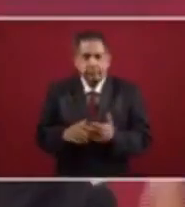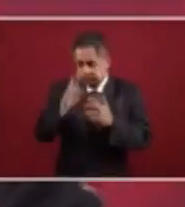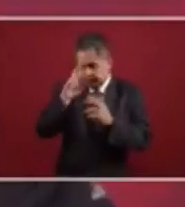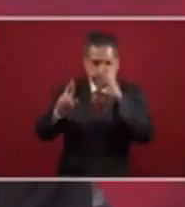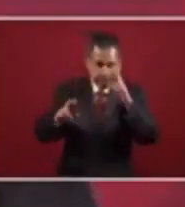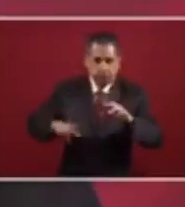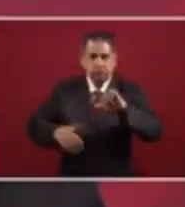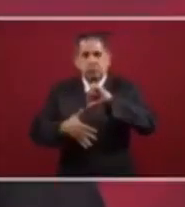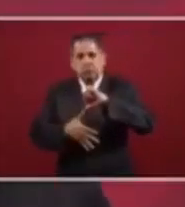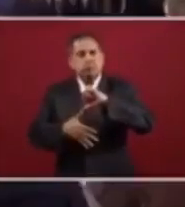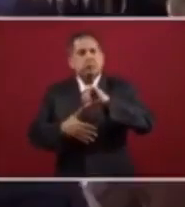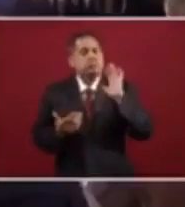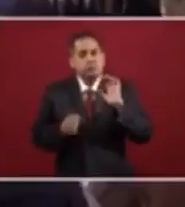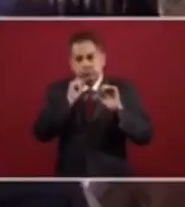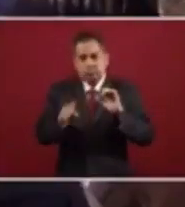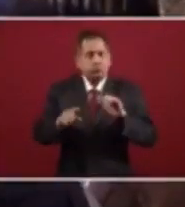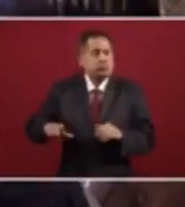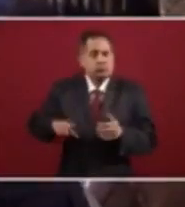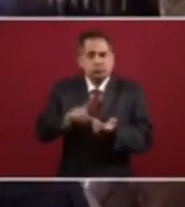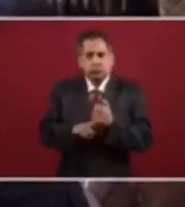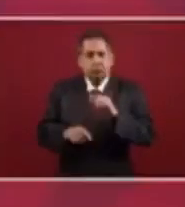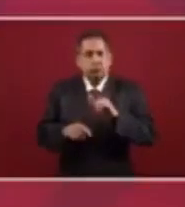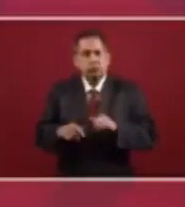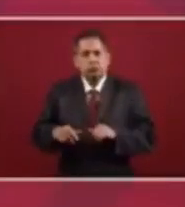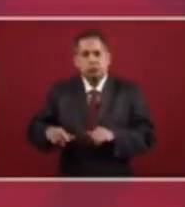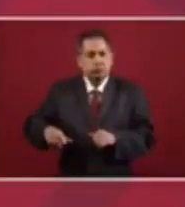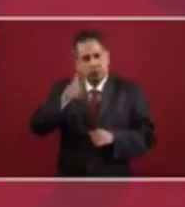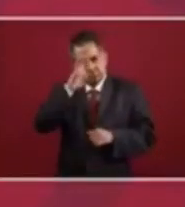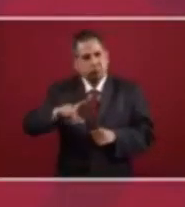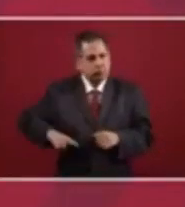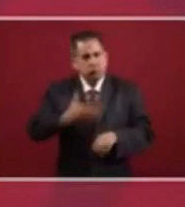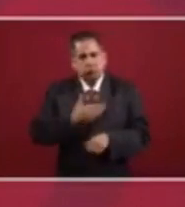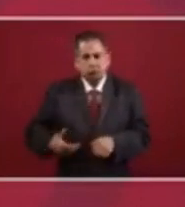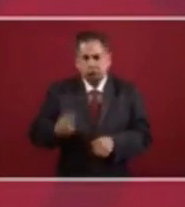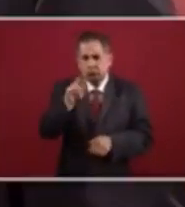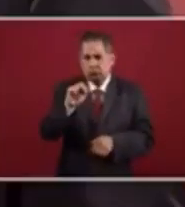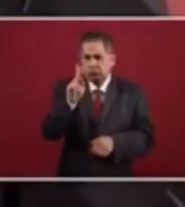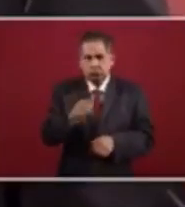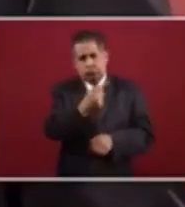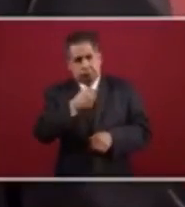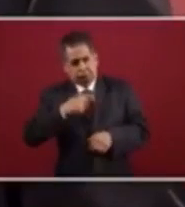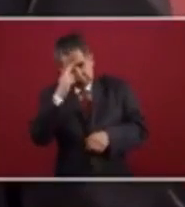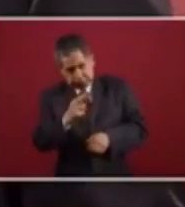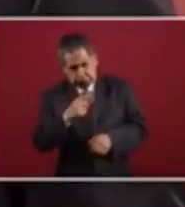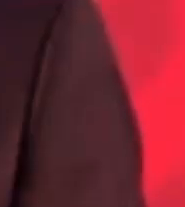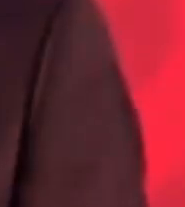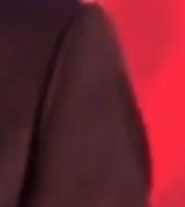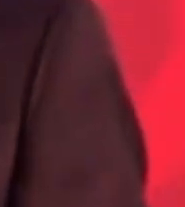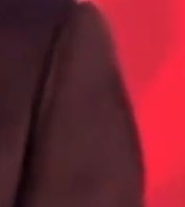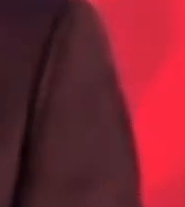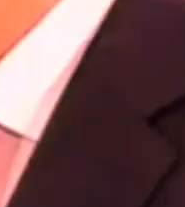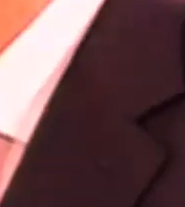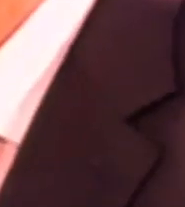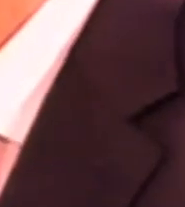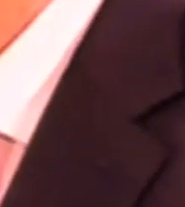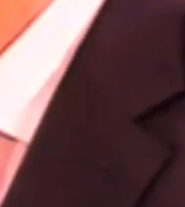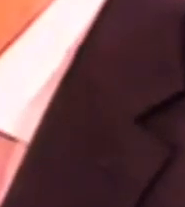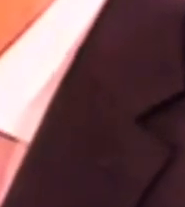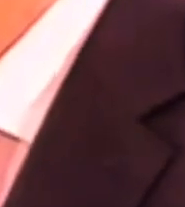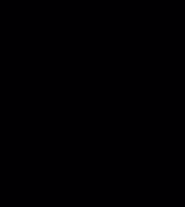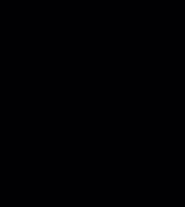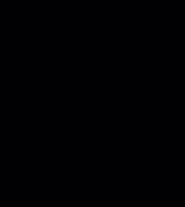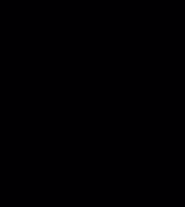respeto a los gobiernos de América Latina y respeto al gobierno del presidente Donald Trump, porque él nos respeta. Porque él nos respeta.